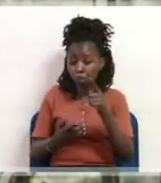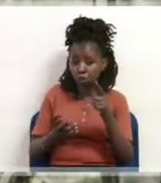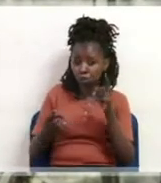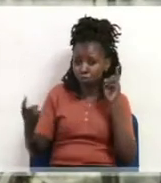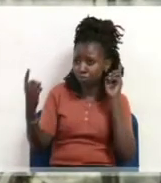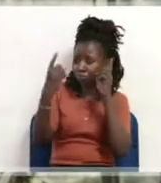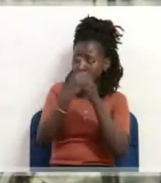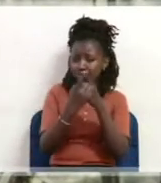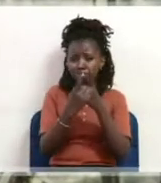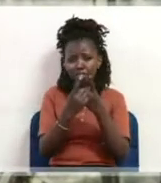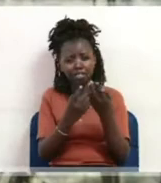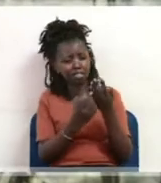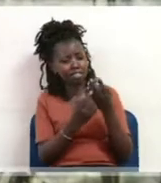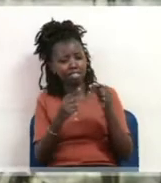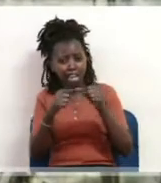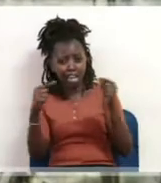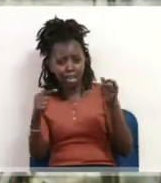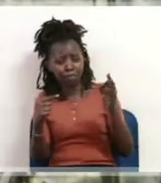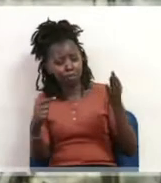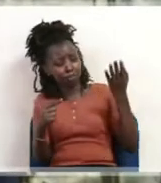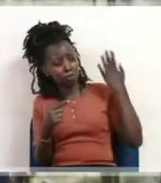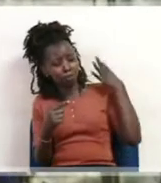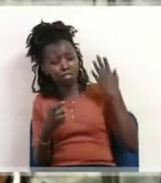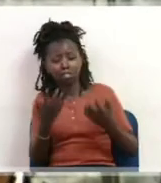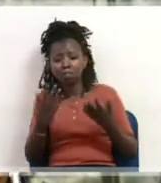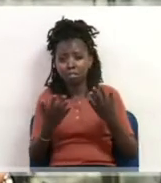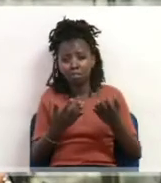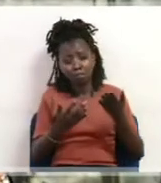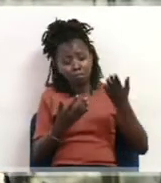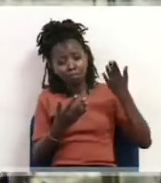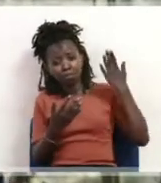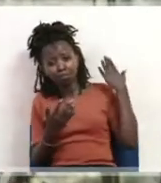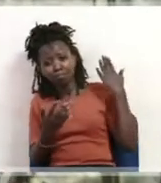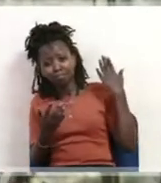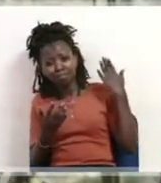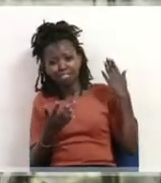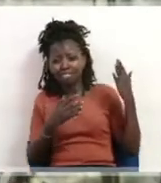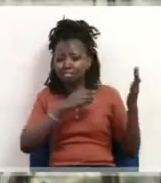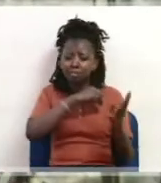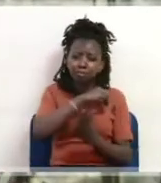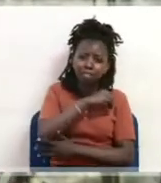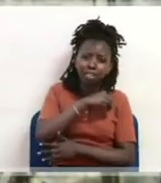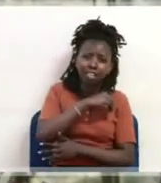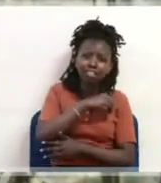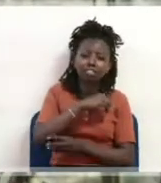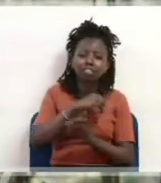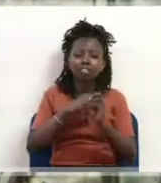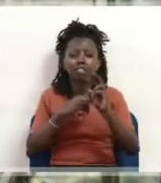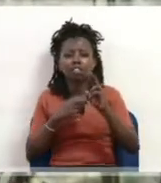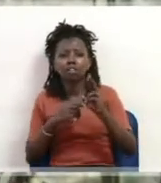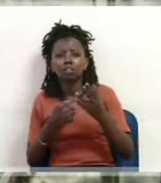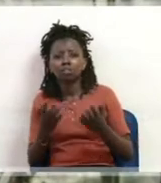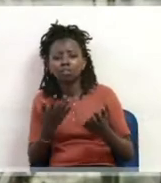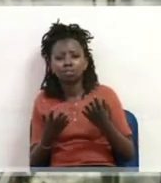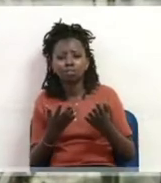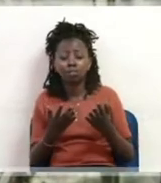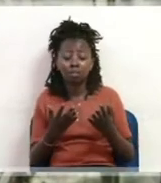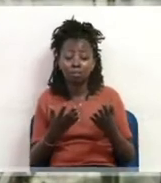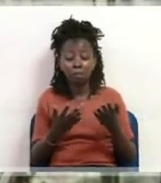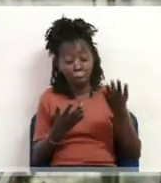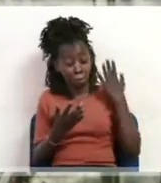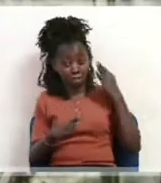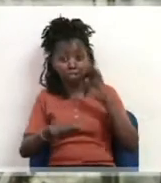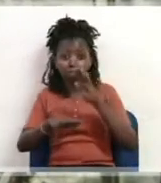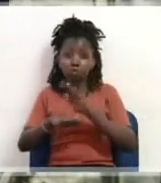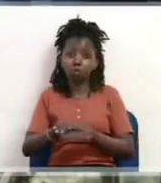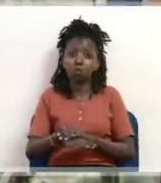past? Whether your past is stuttered or stained, all is brilliant and commendable.